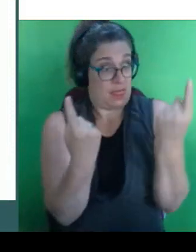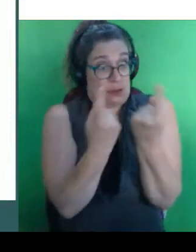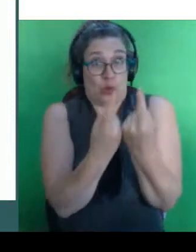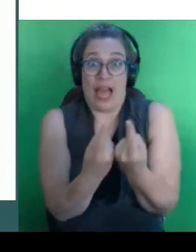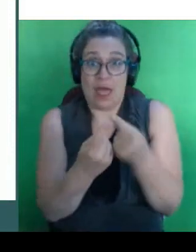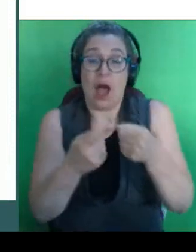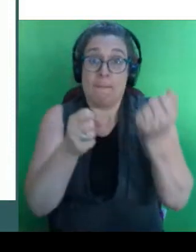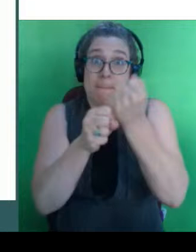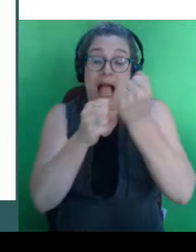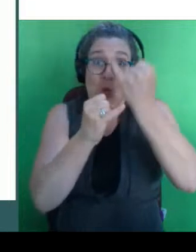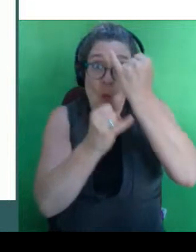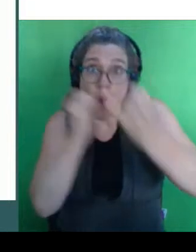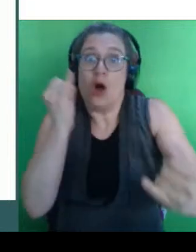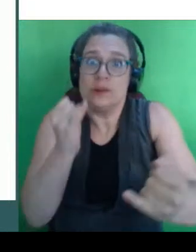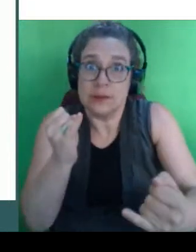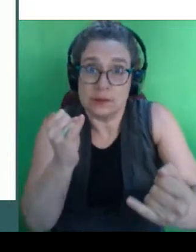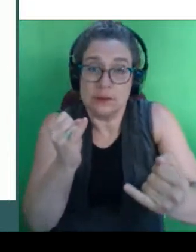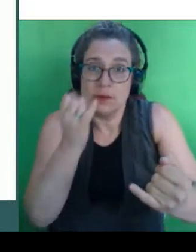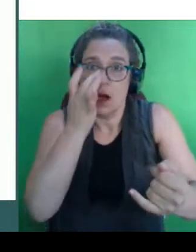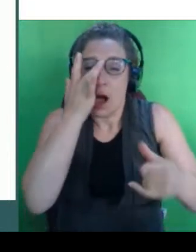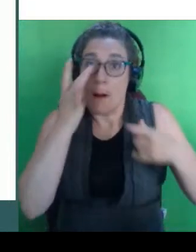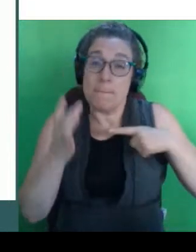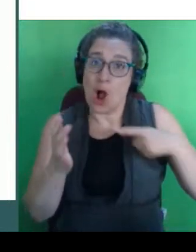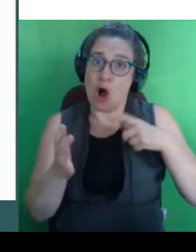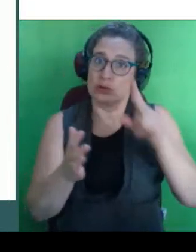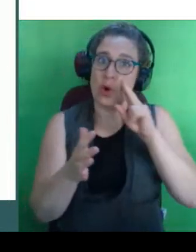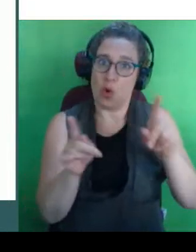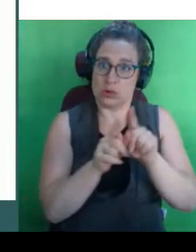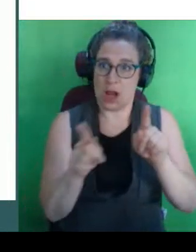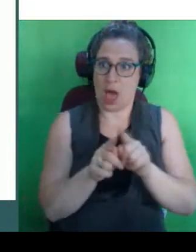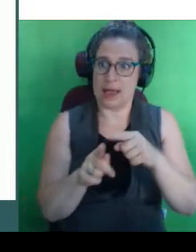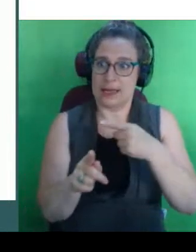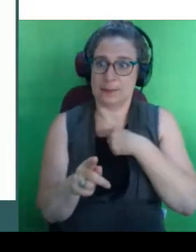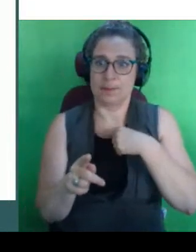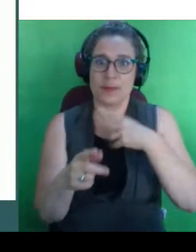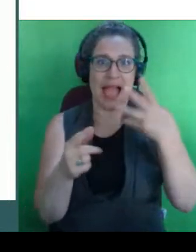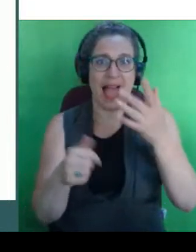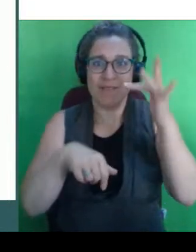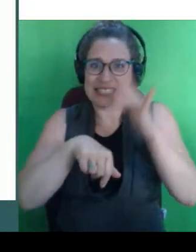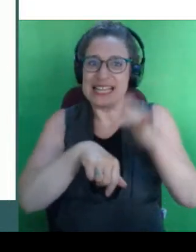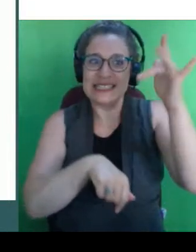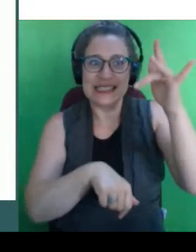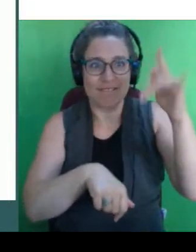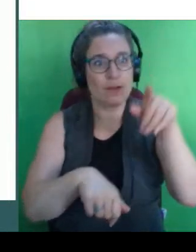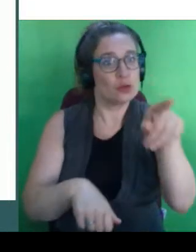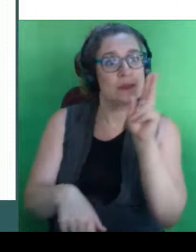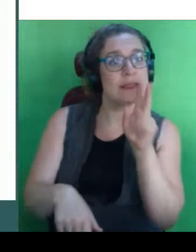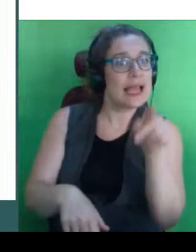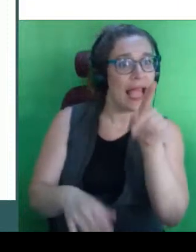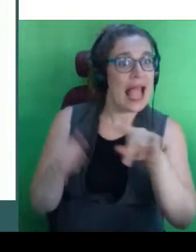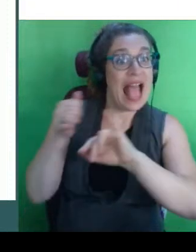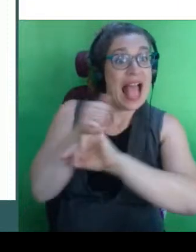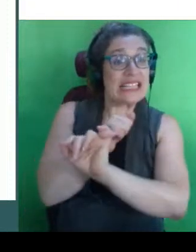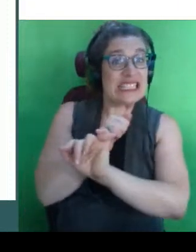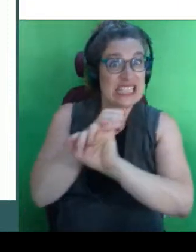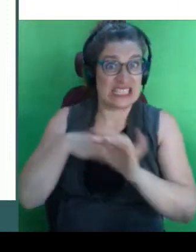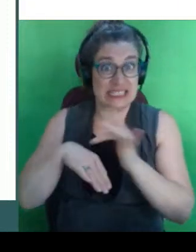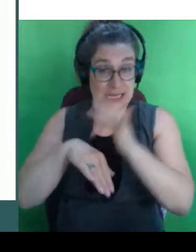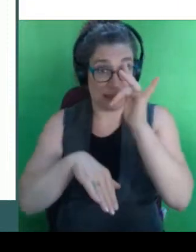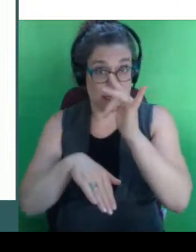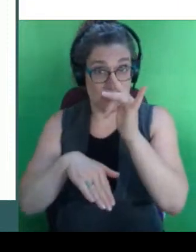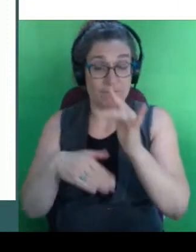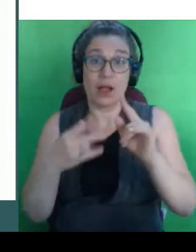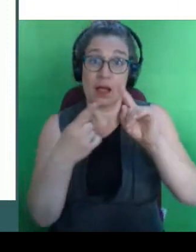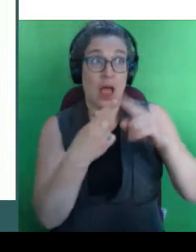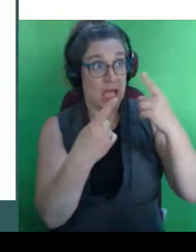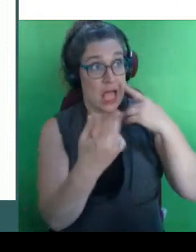at sensitization to allergen. That's S, that means you've got IgE to it, exposure to that same allergen, and